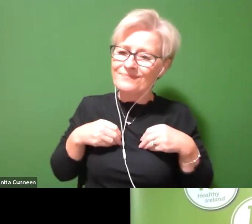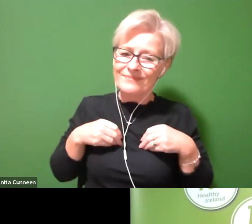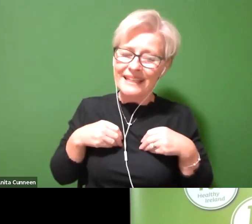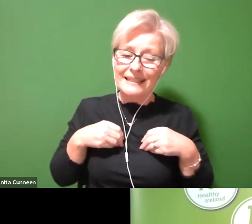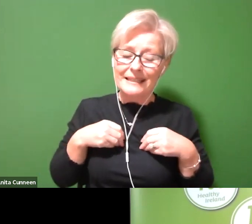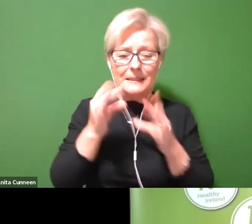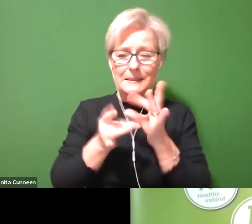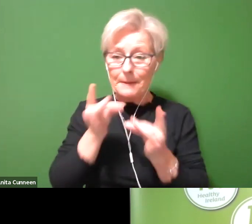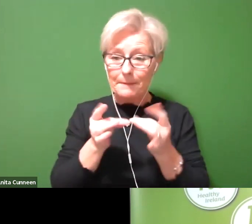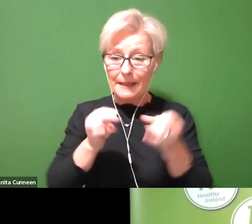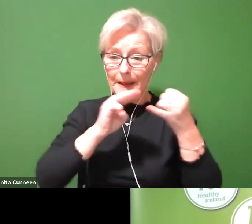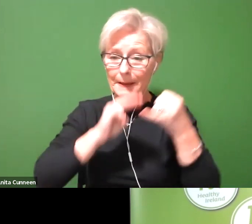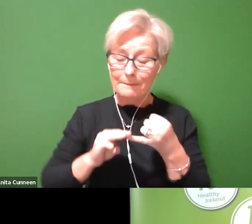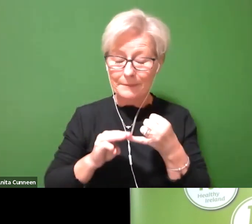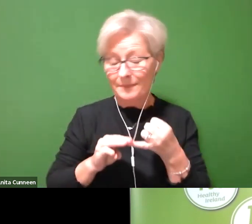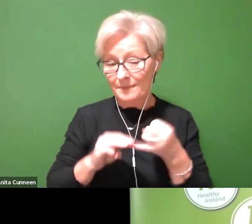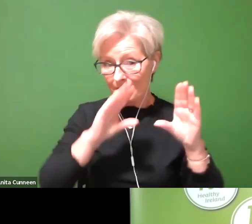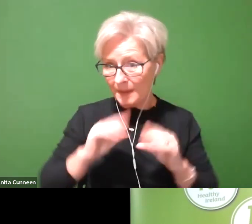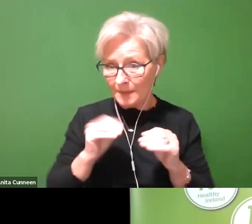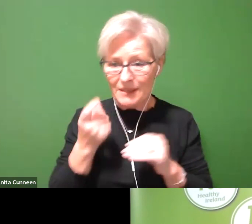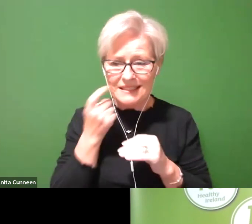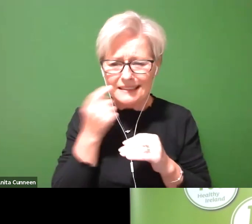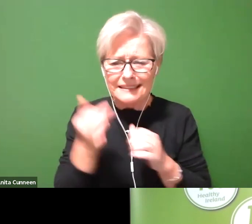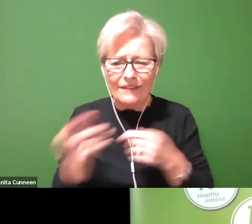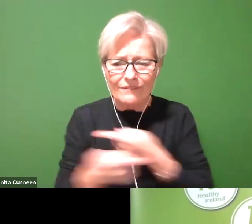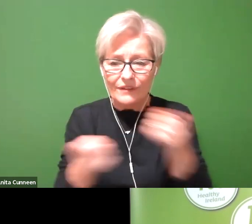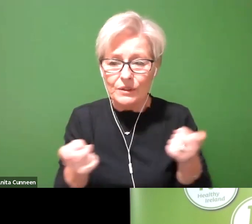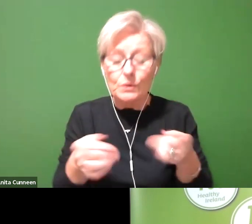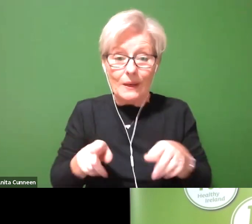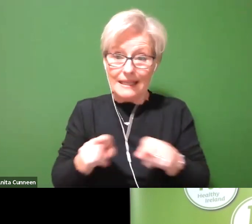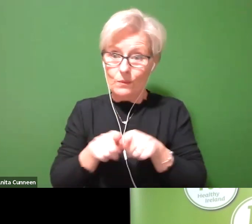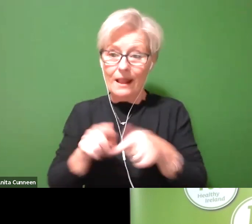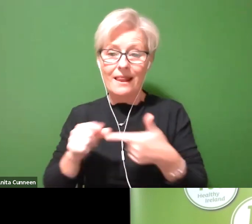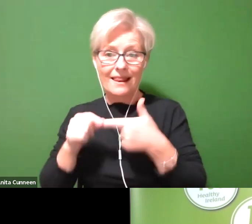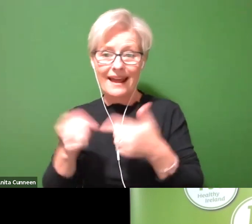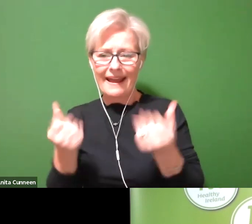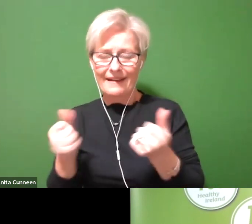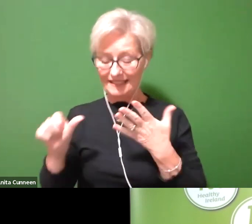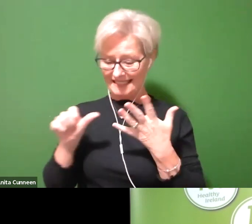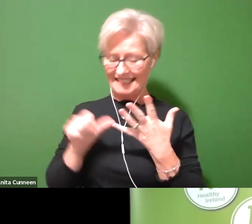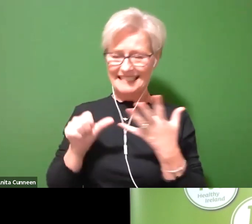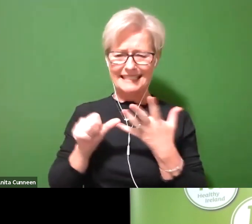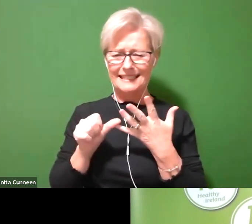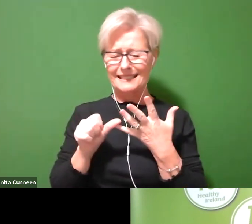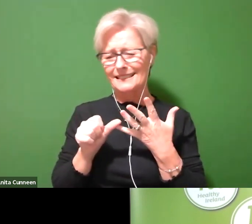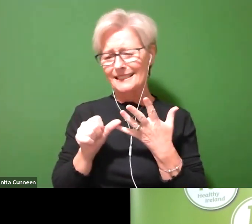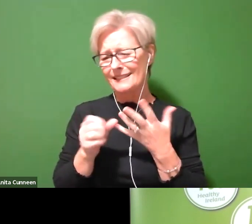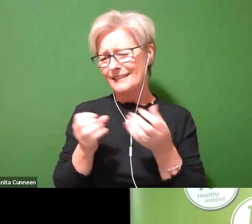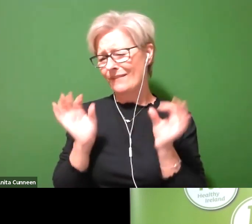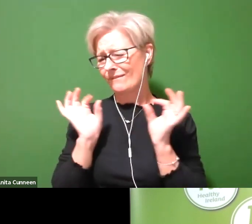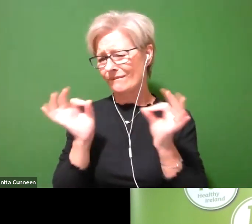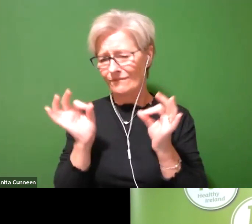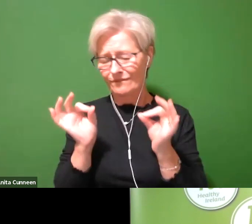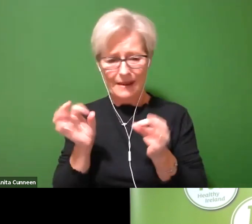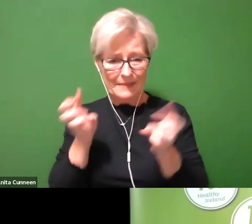you. And also, very importantly today, we've got a group of six wonderful women who have kindly agreed to